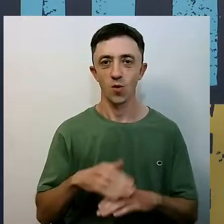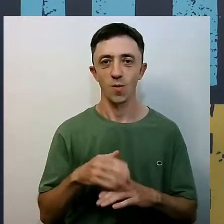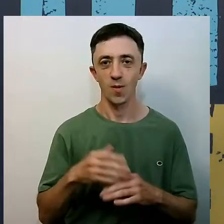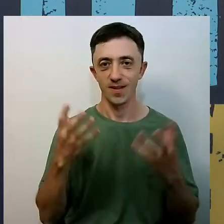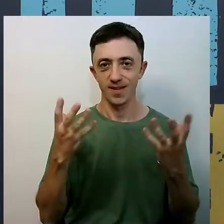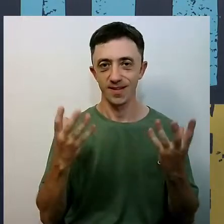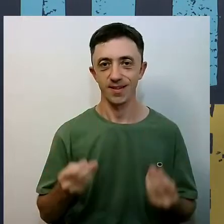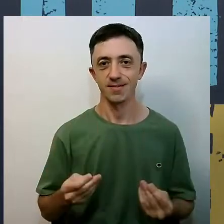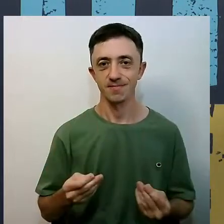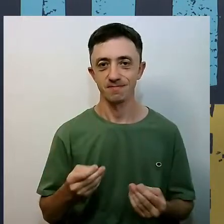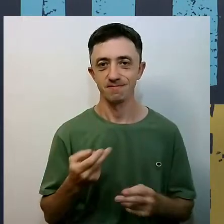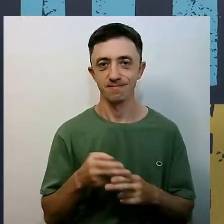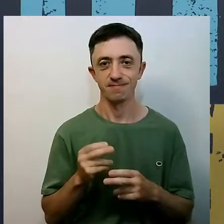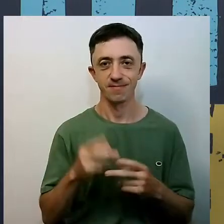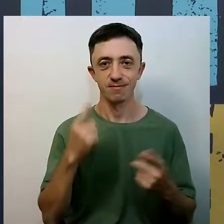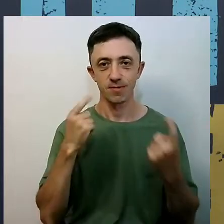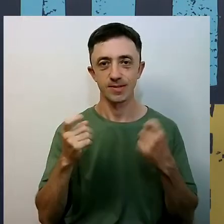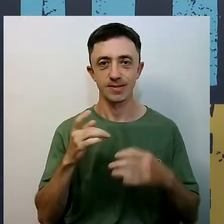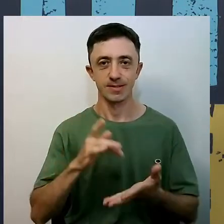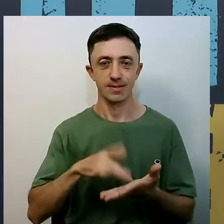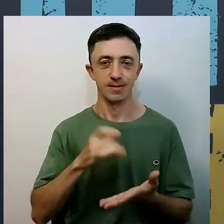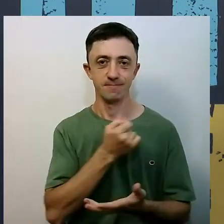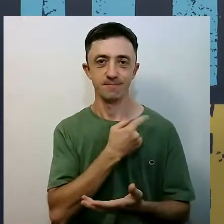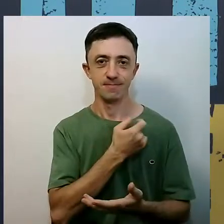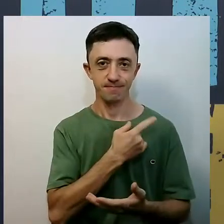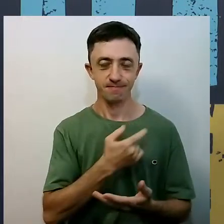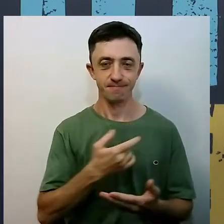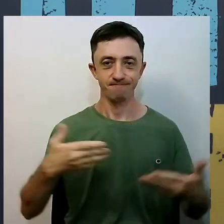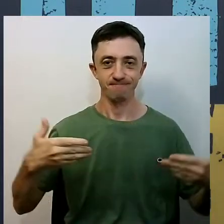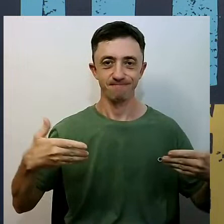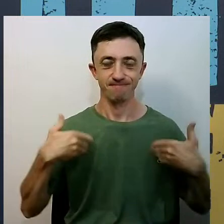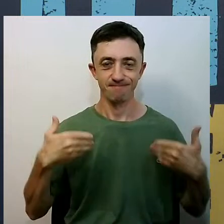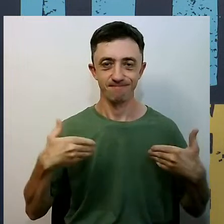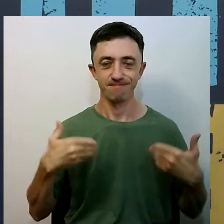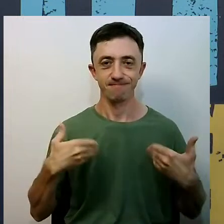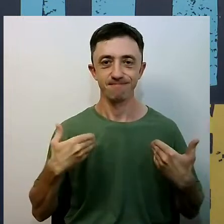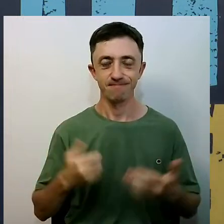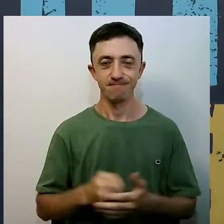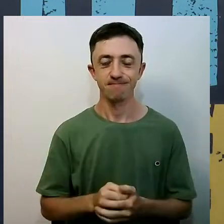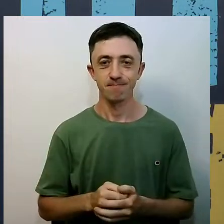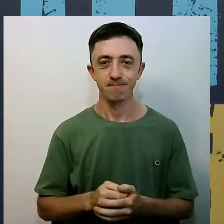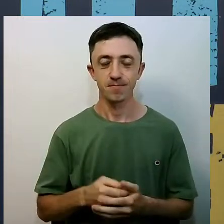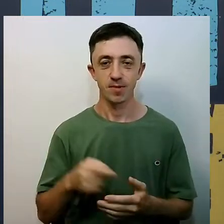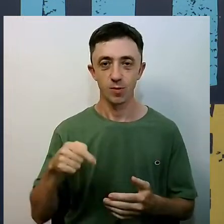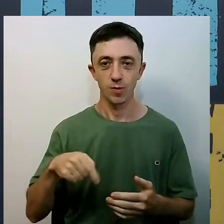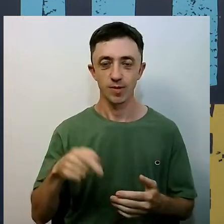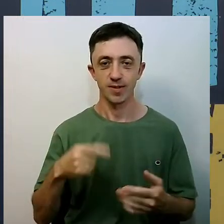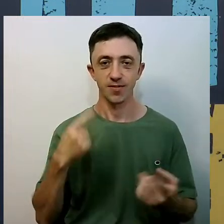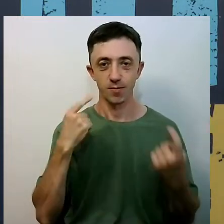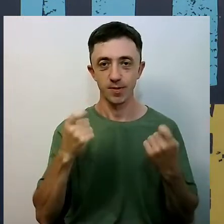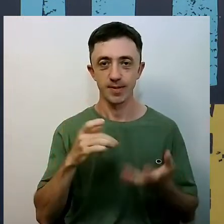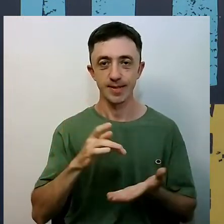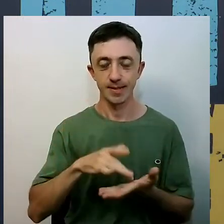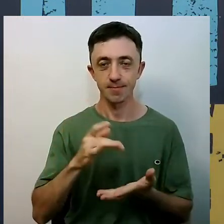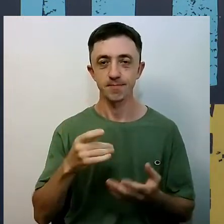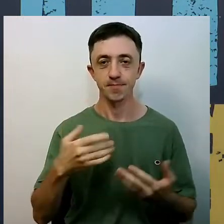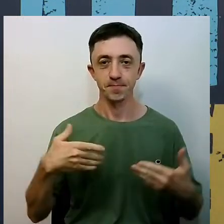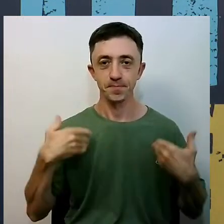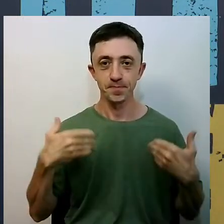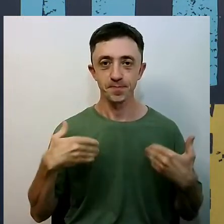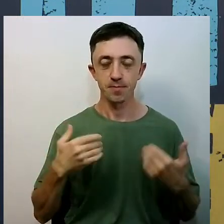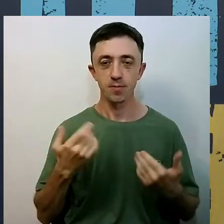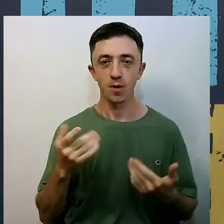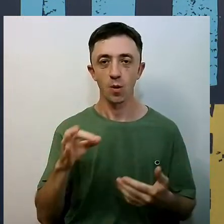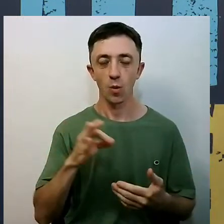Good afternoon. This is Media Center, Ukraine, Odesa, and we're happy to welcome you in our Media Center.